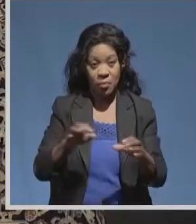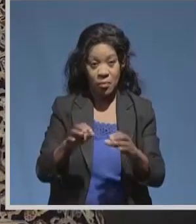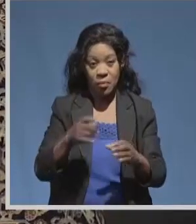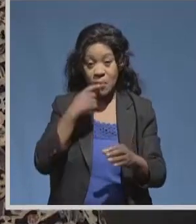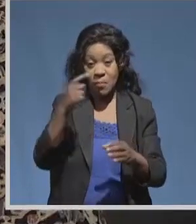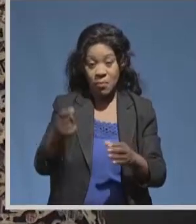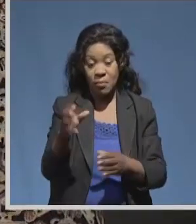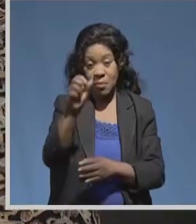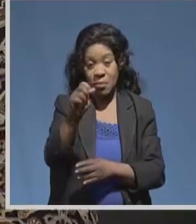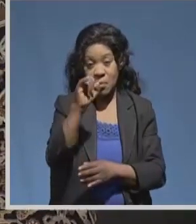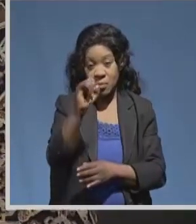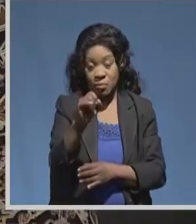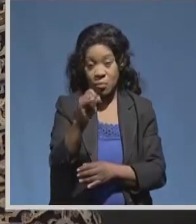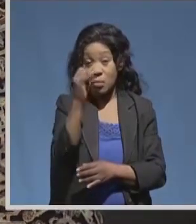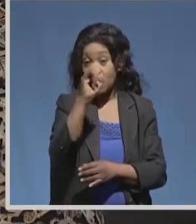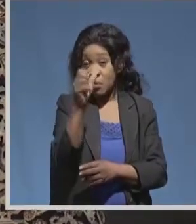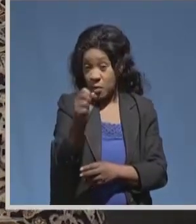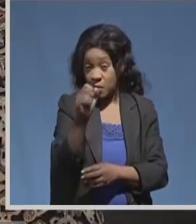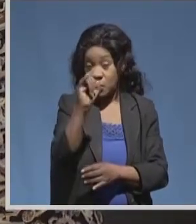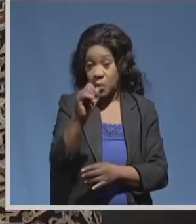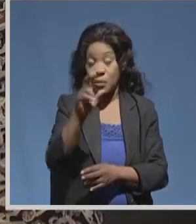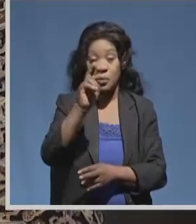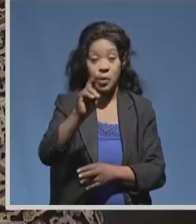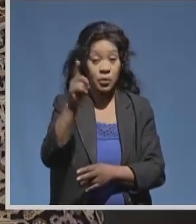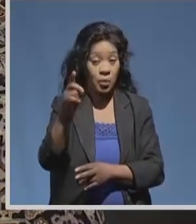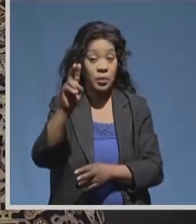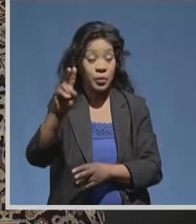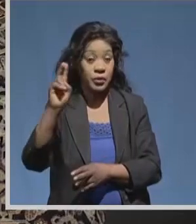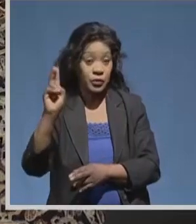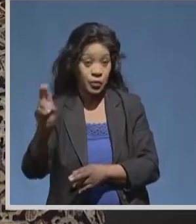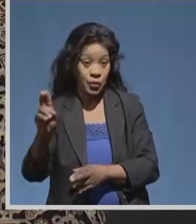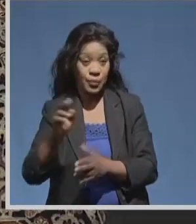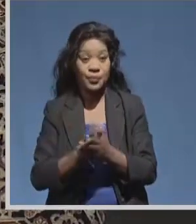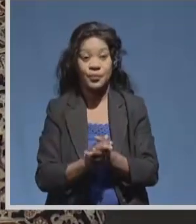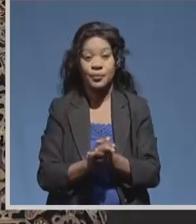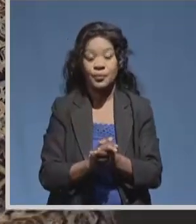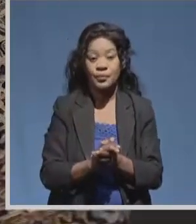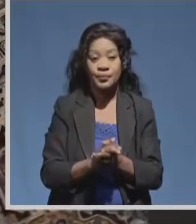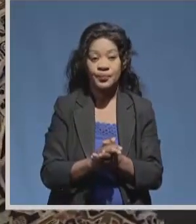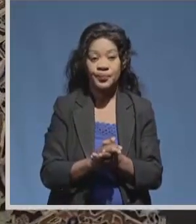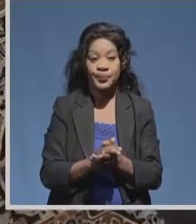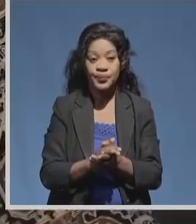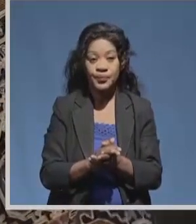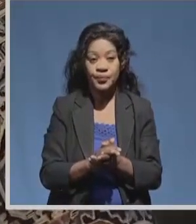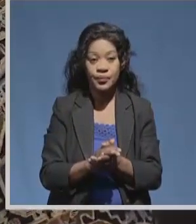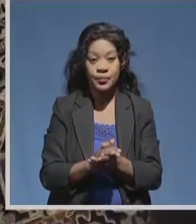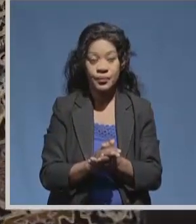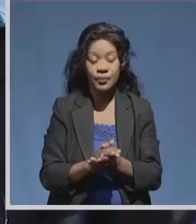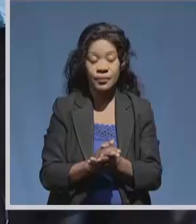statutory instruments number 21 and 22 and the advice and measures that the Minister of Health has been